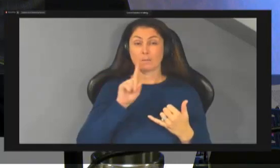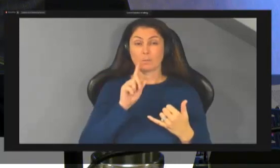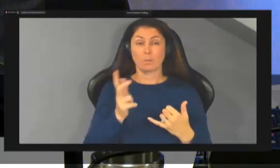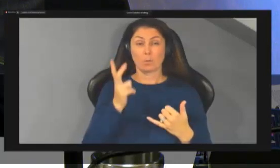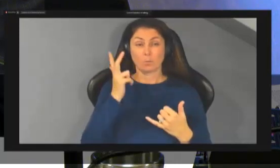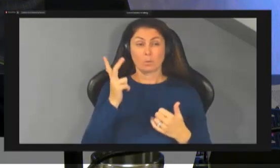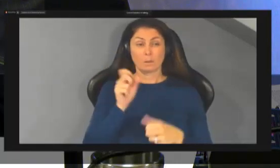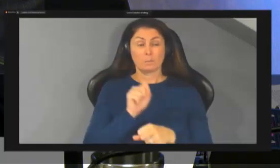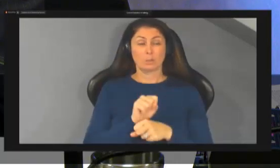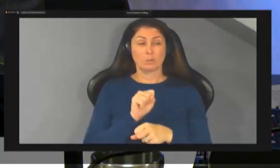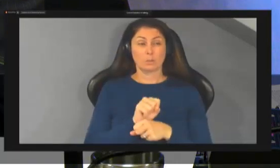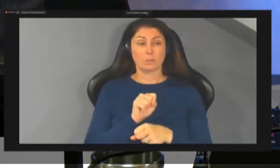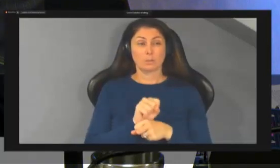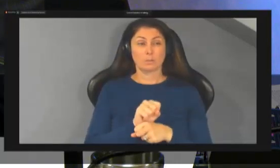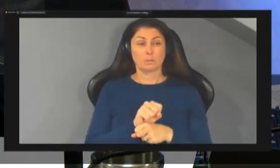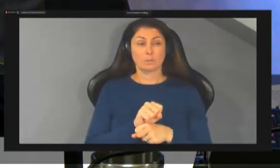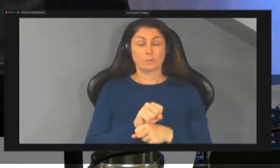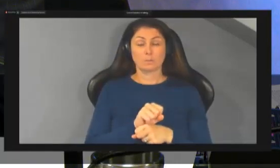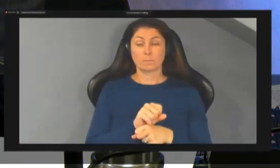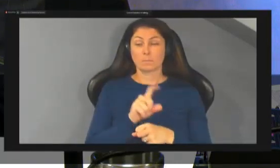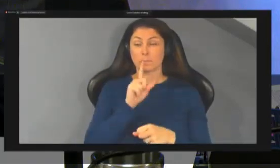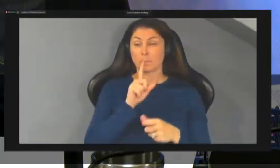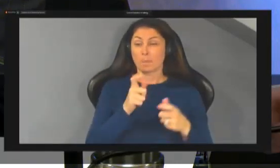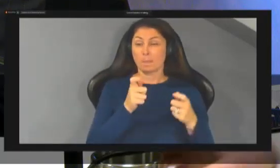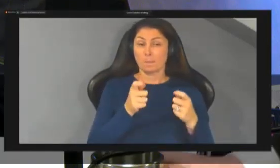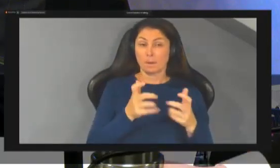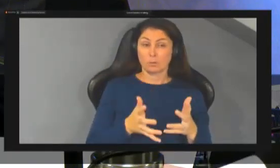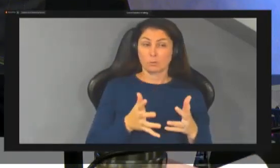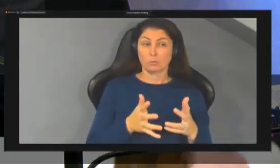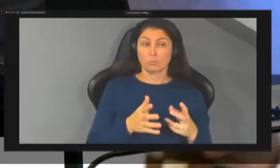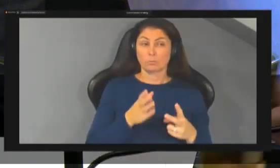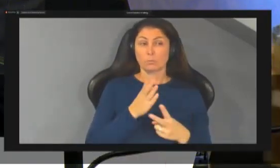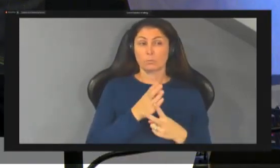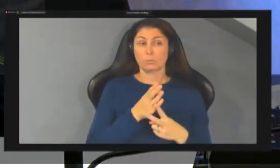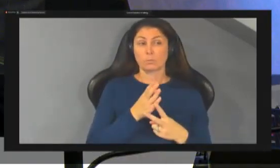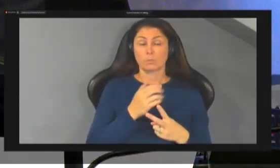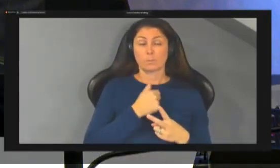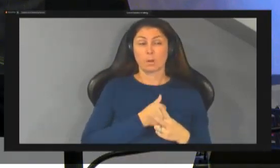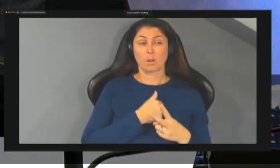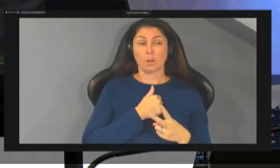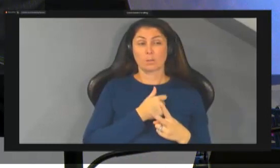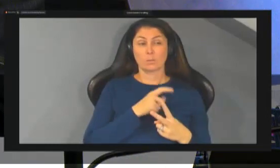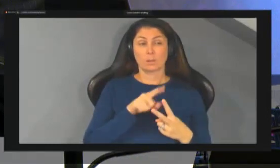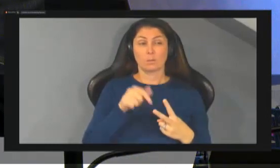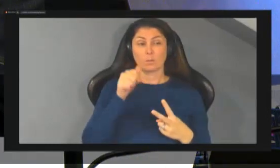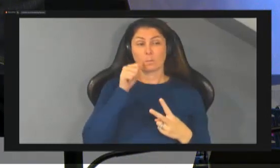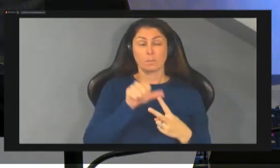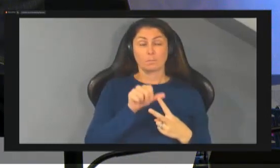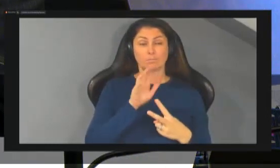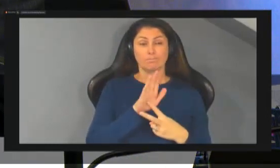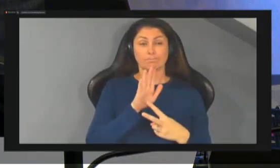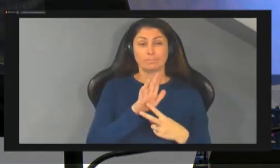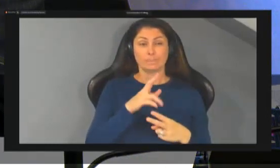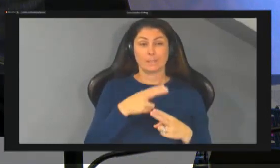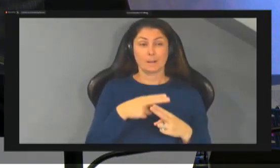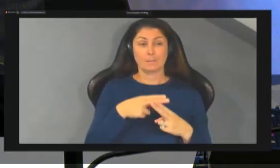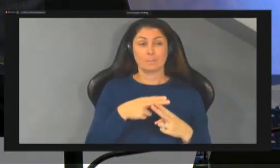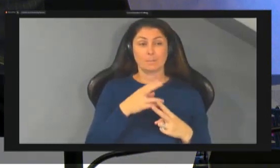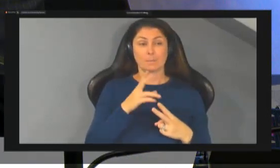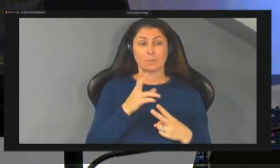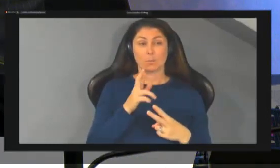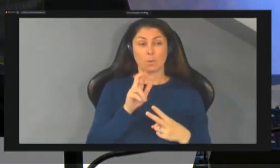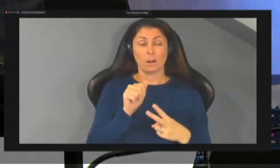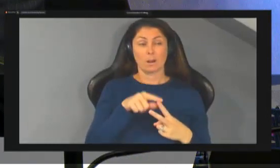positions. That there's the manager, and I apologize, I can't remember the young woman's name, from the URA who